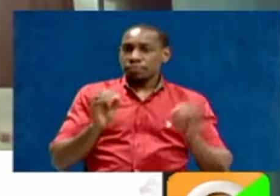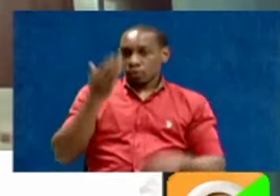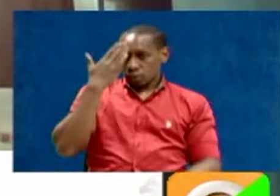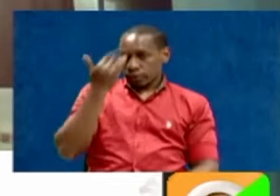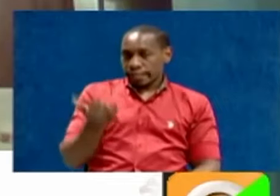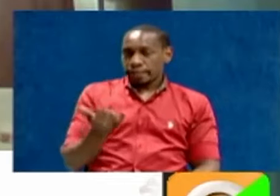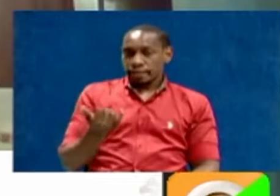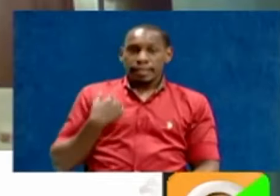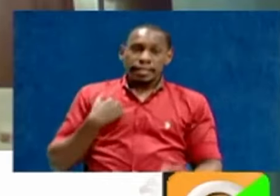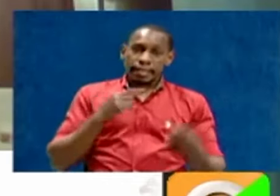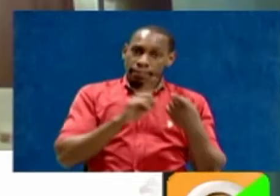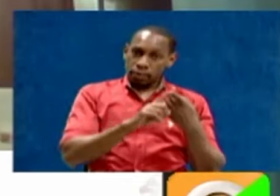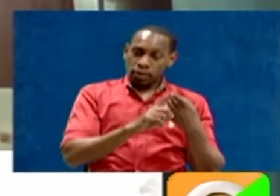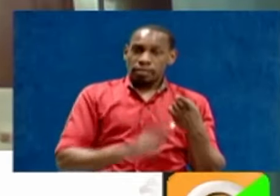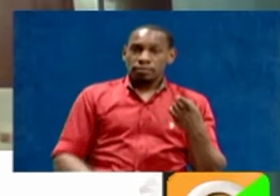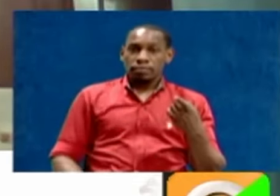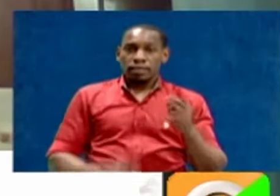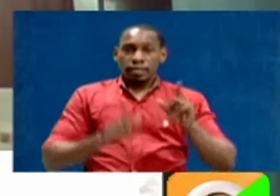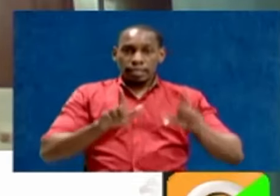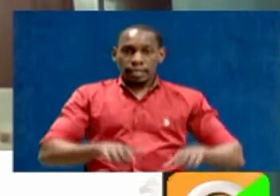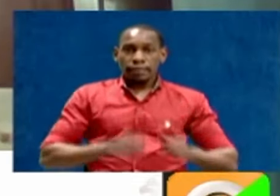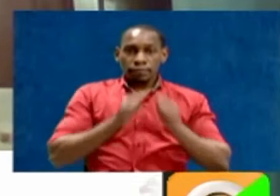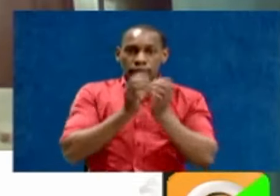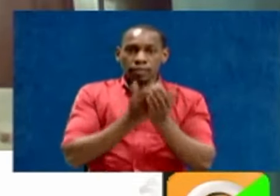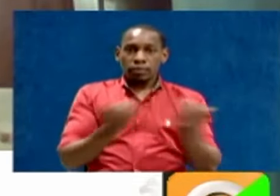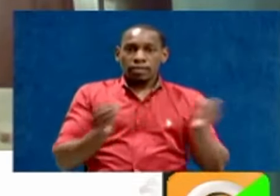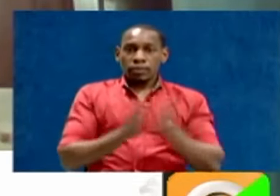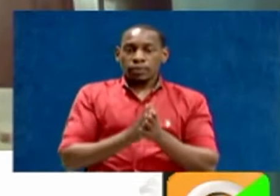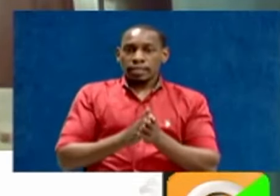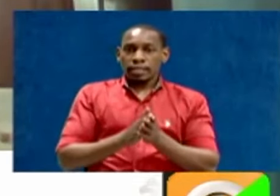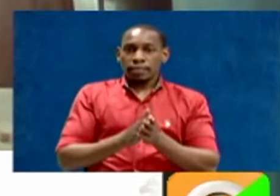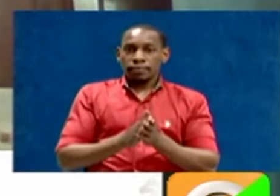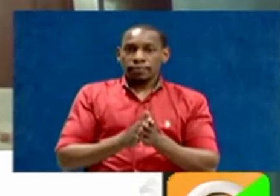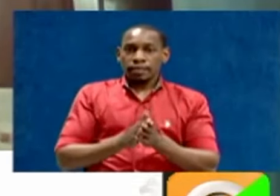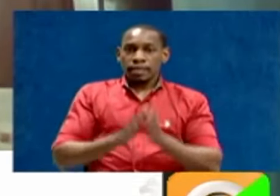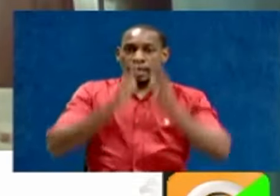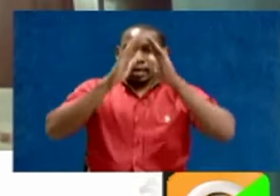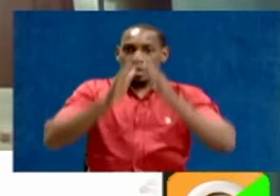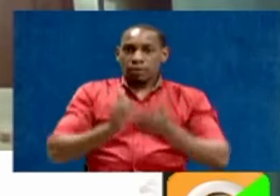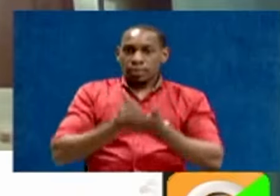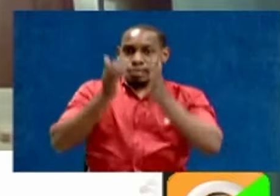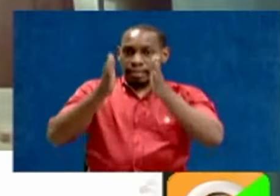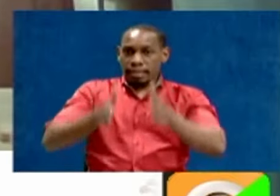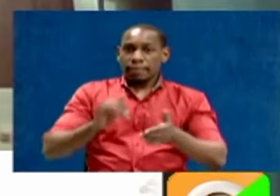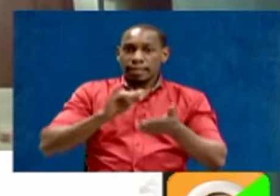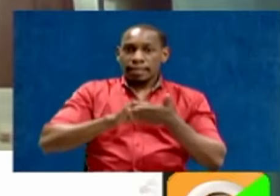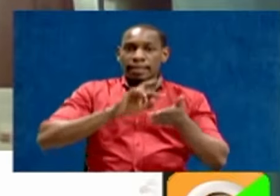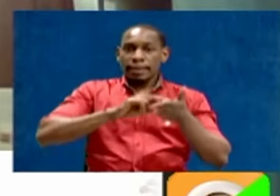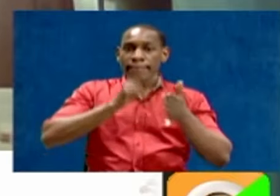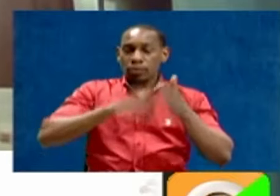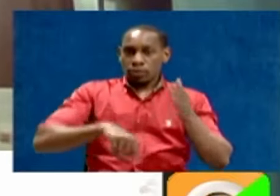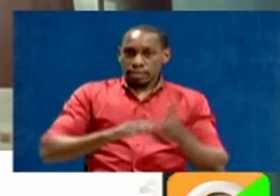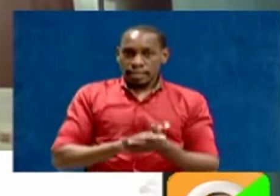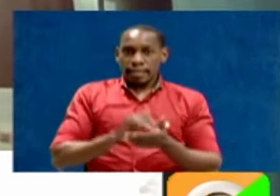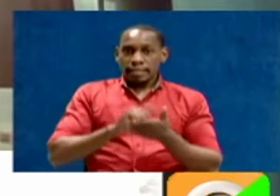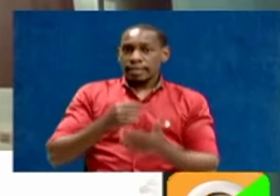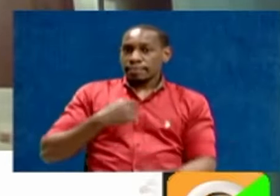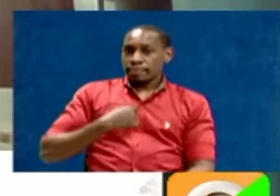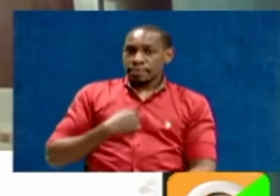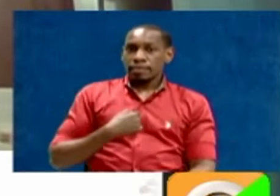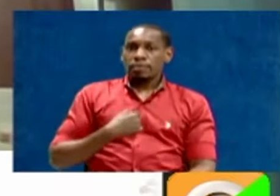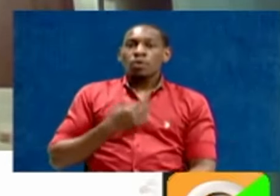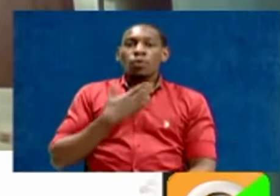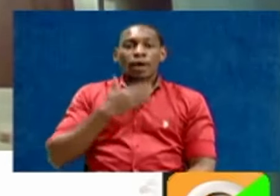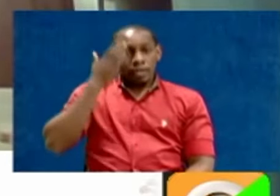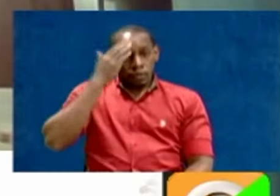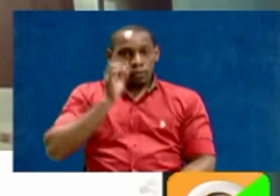because one, I live with my children and my house girl. So that meant me trying to